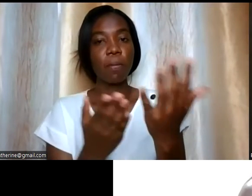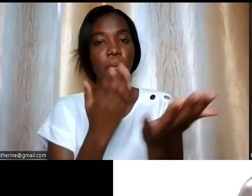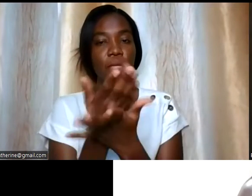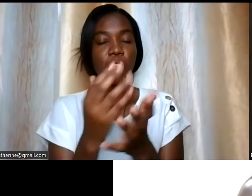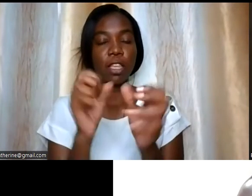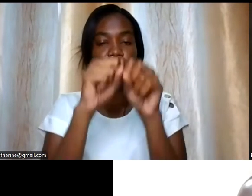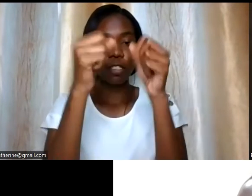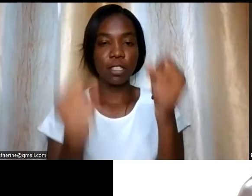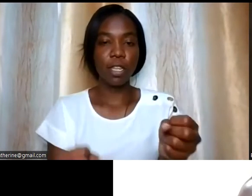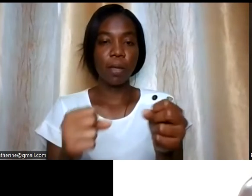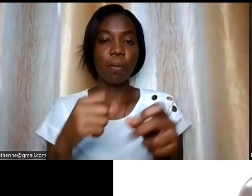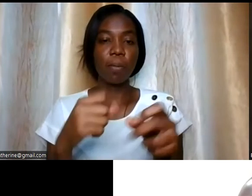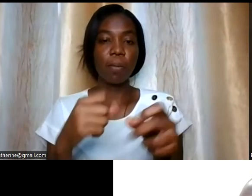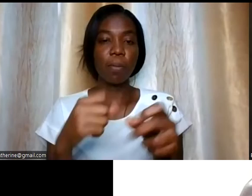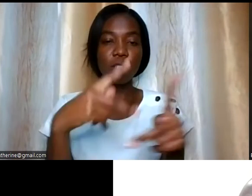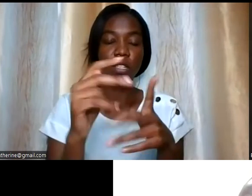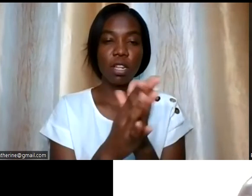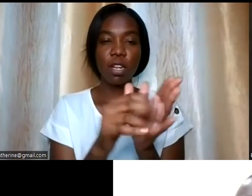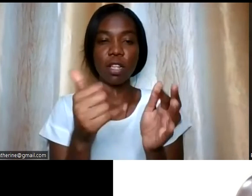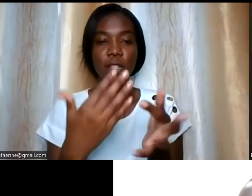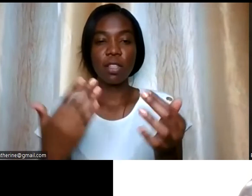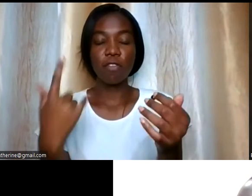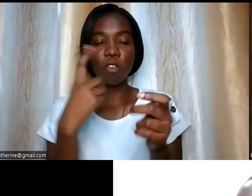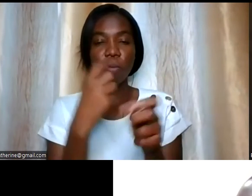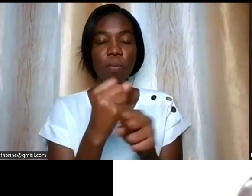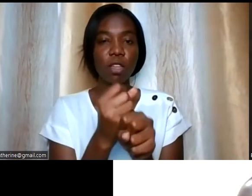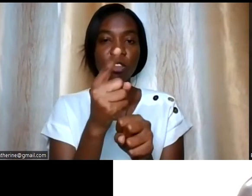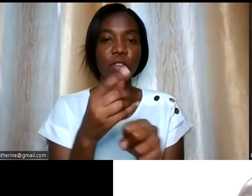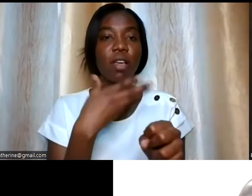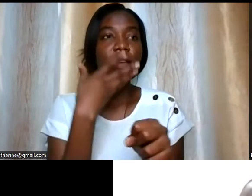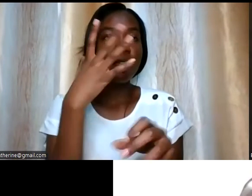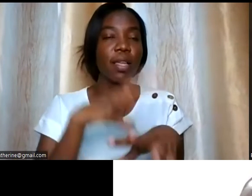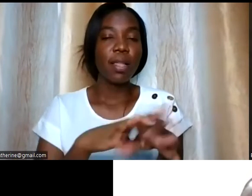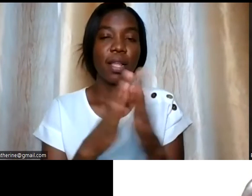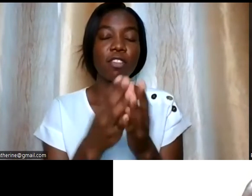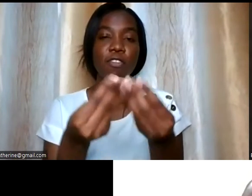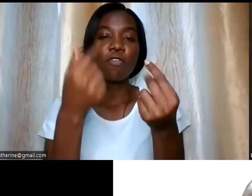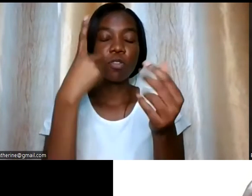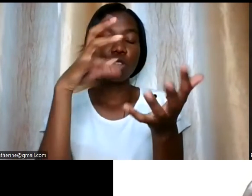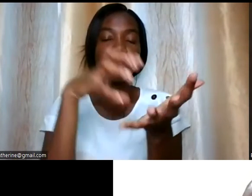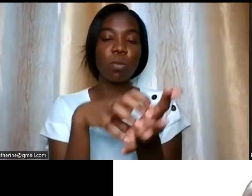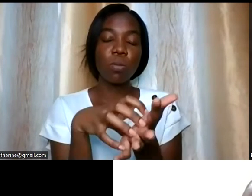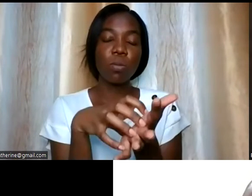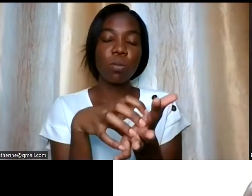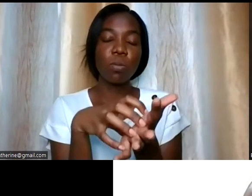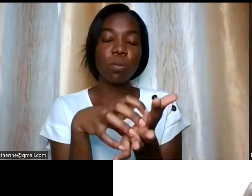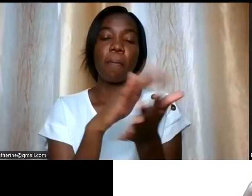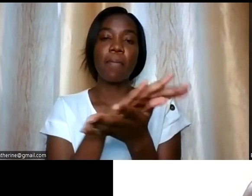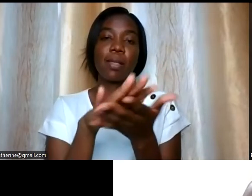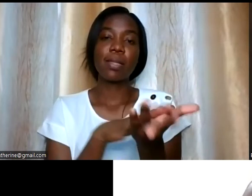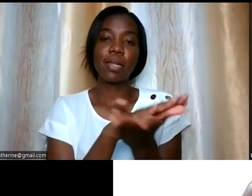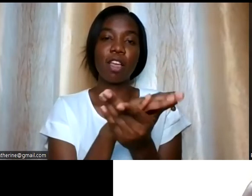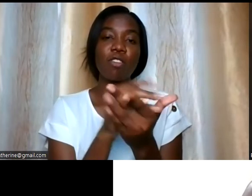procedures, and processes to enable you get answers and solutions to your situation. So basically, in my view, HR